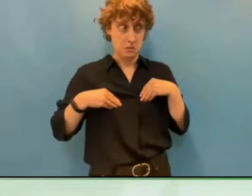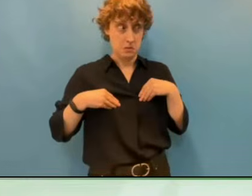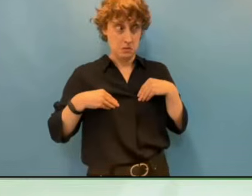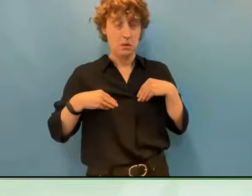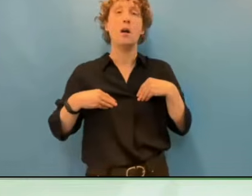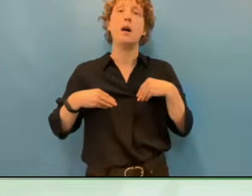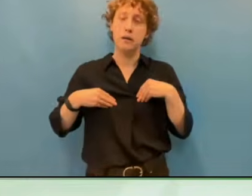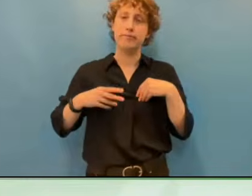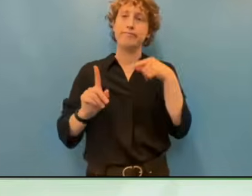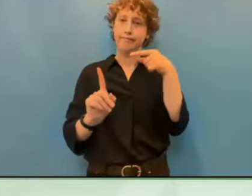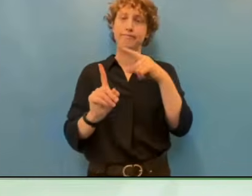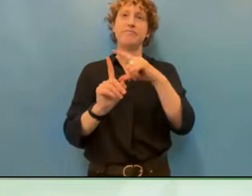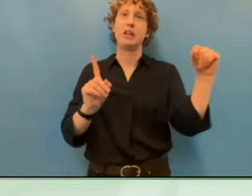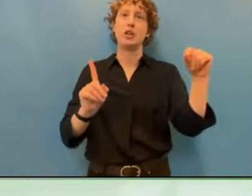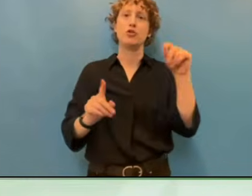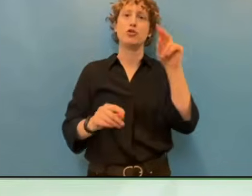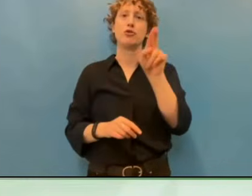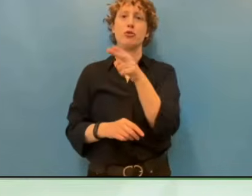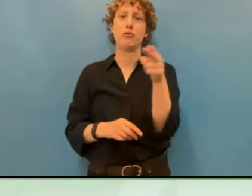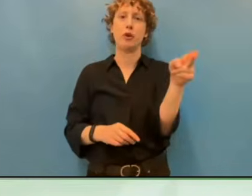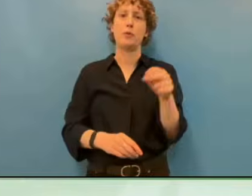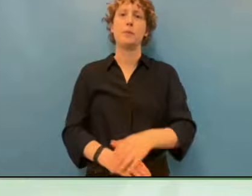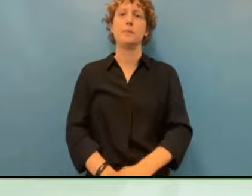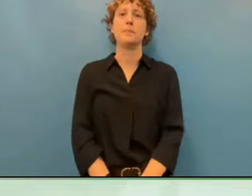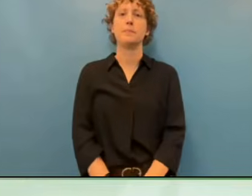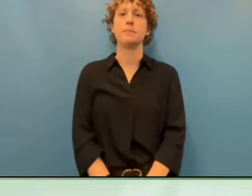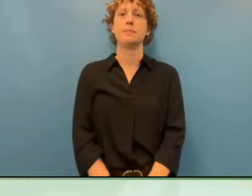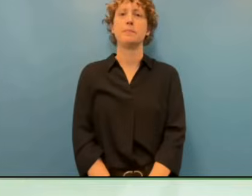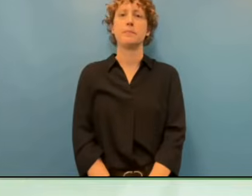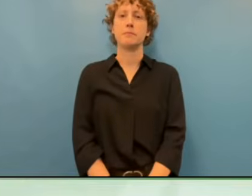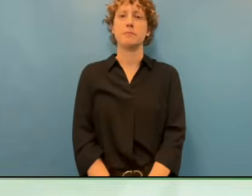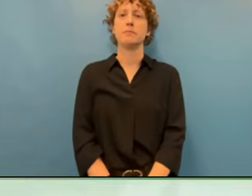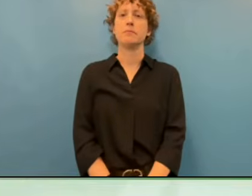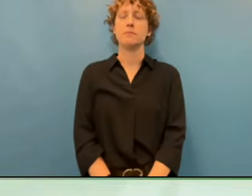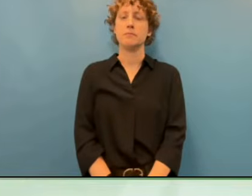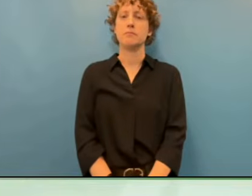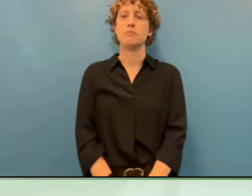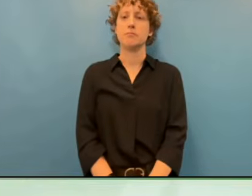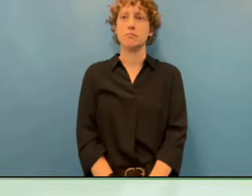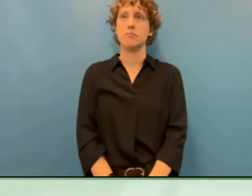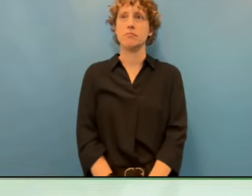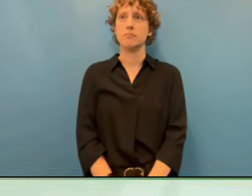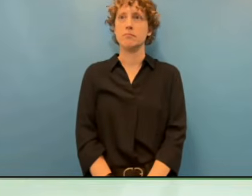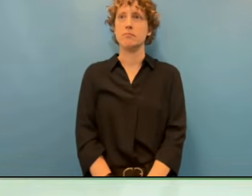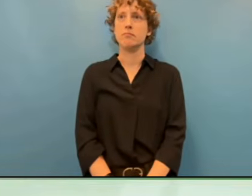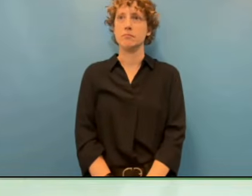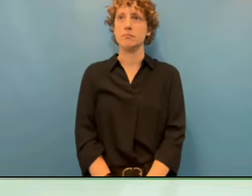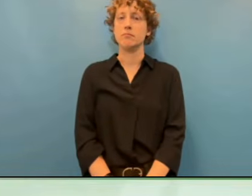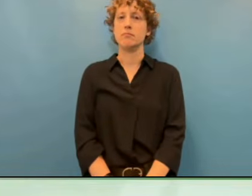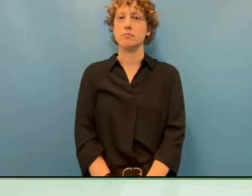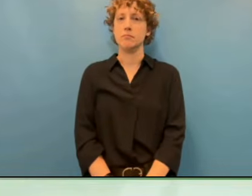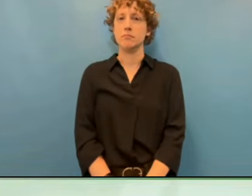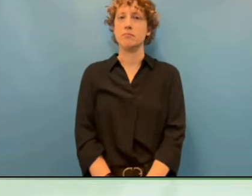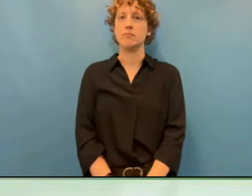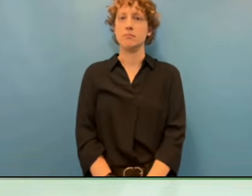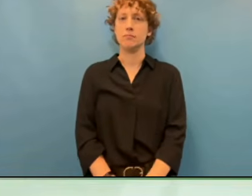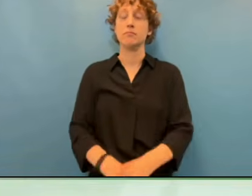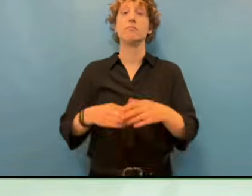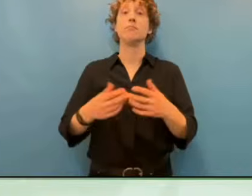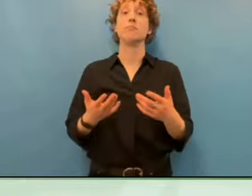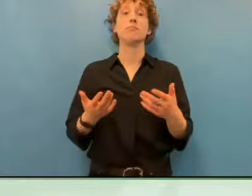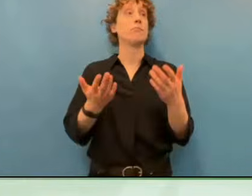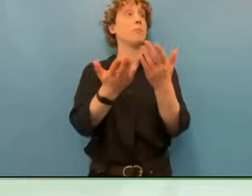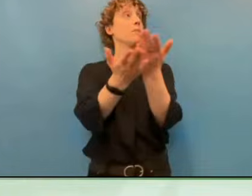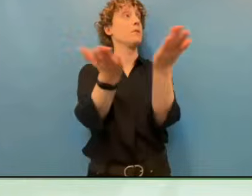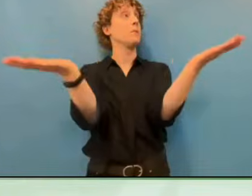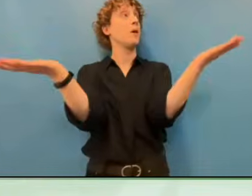but also it will be obligatory to the merchants, and it will also be provided by public institutions